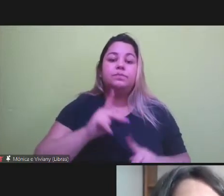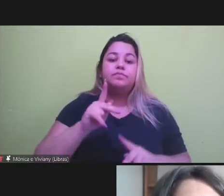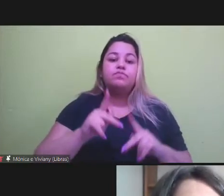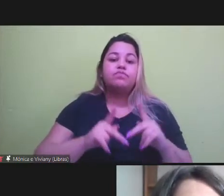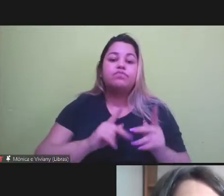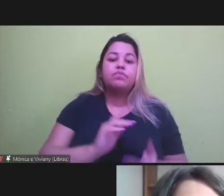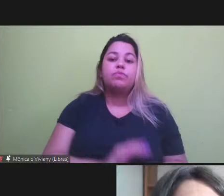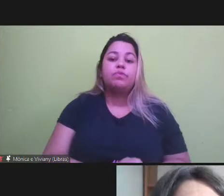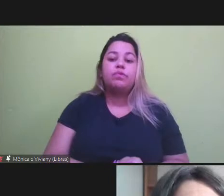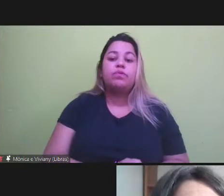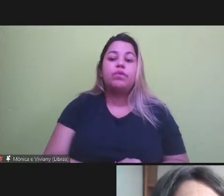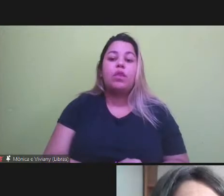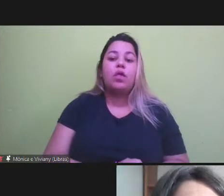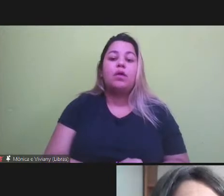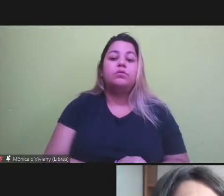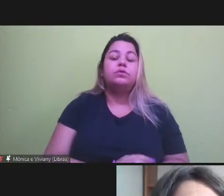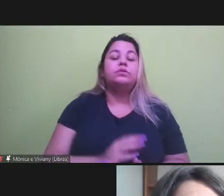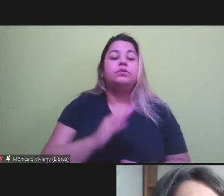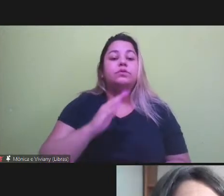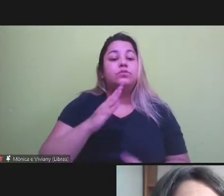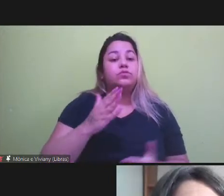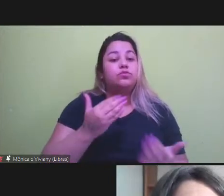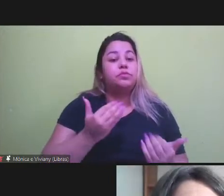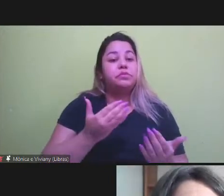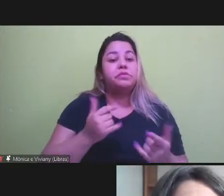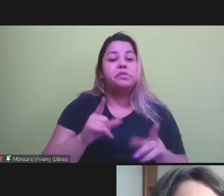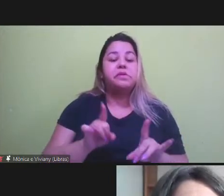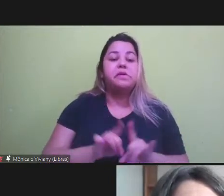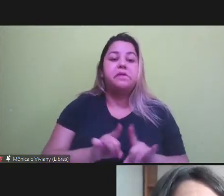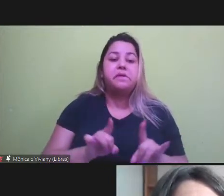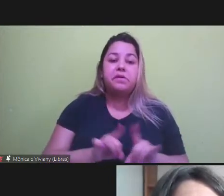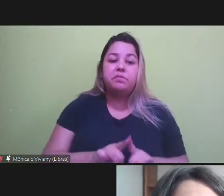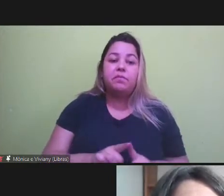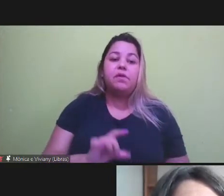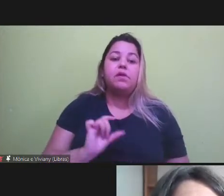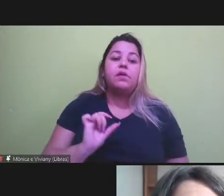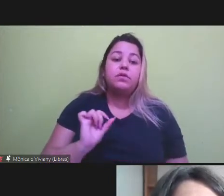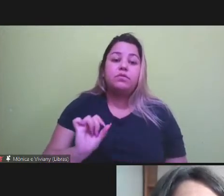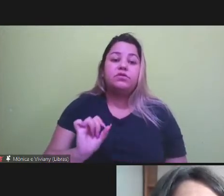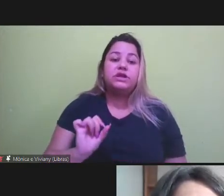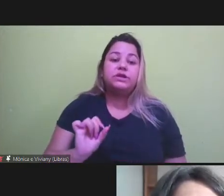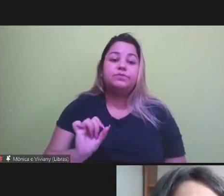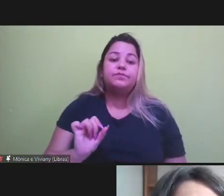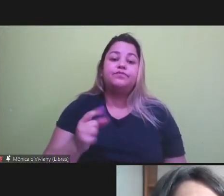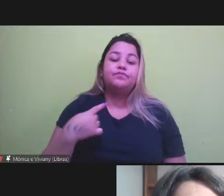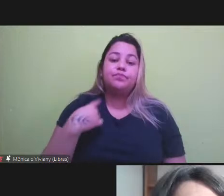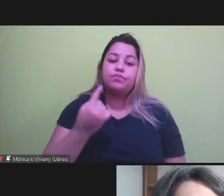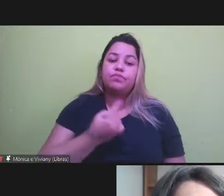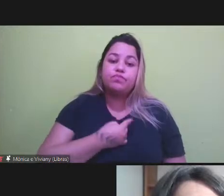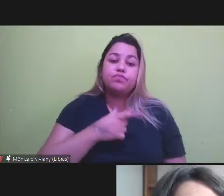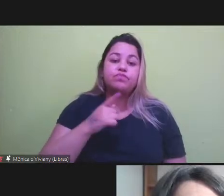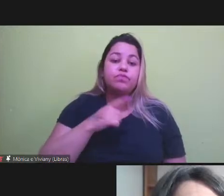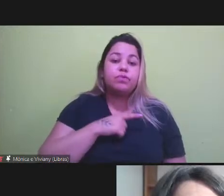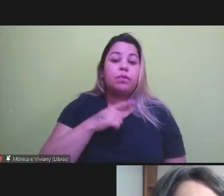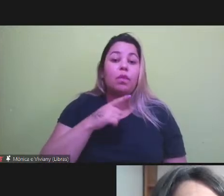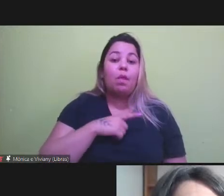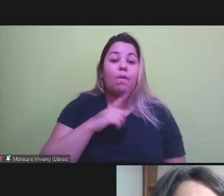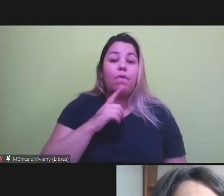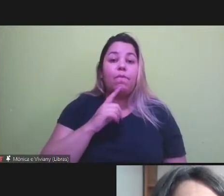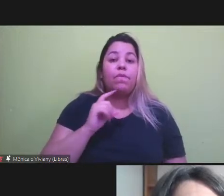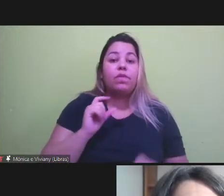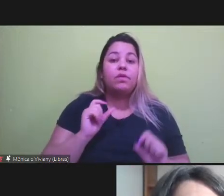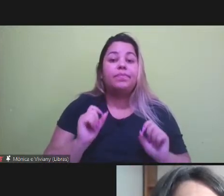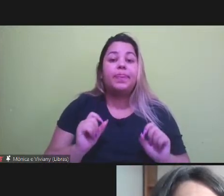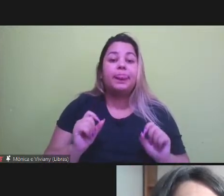health, in case from the population from the adolescents. And then in relation to the implication of what we have